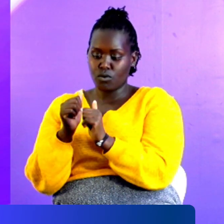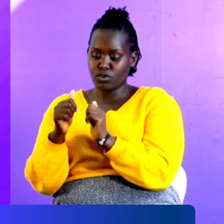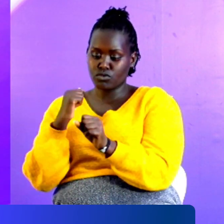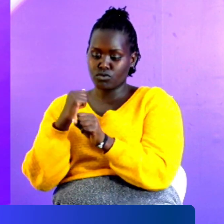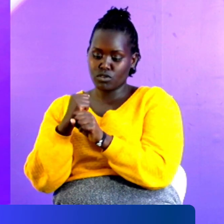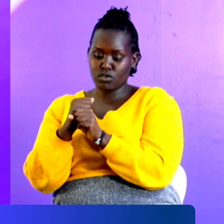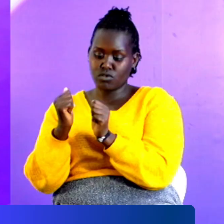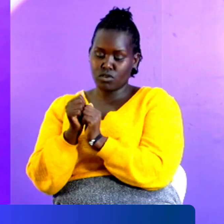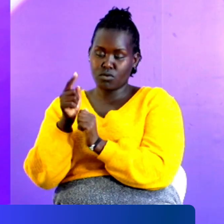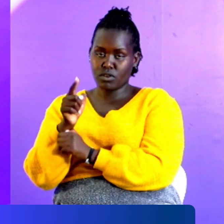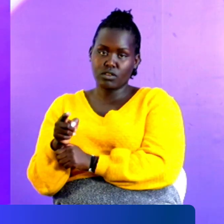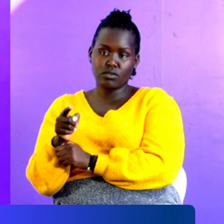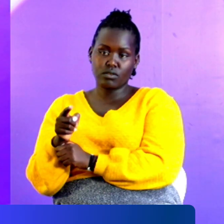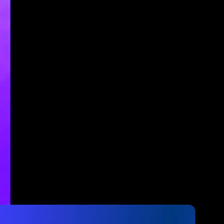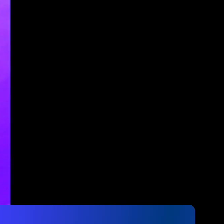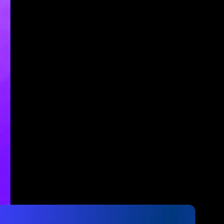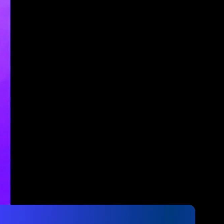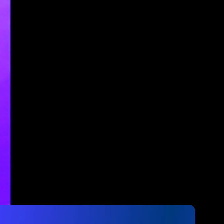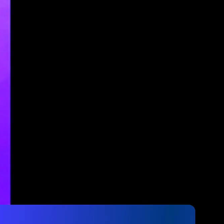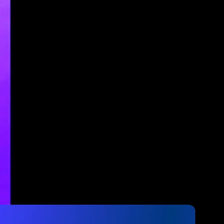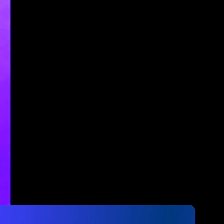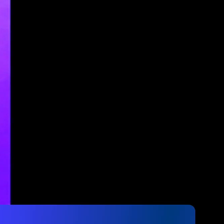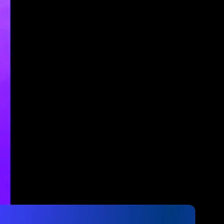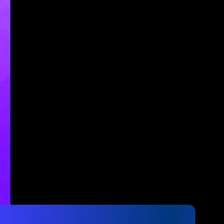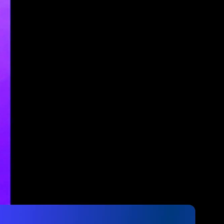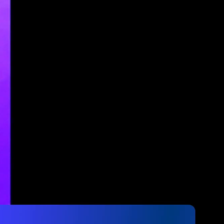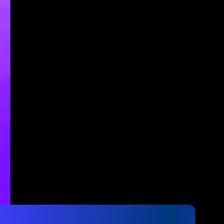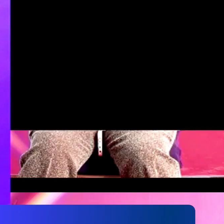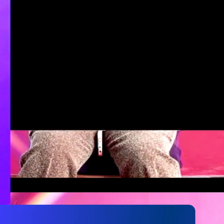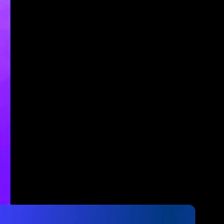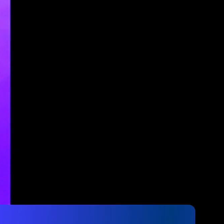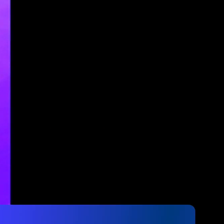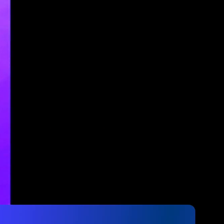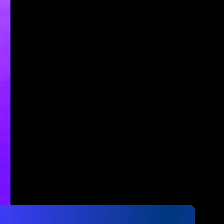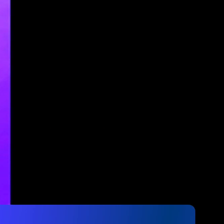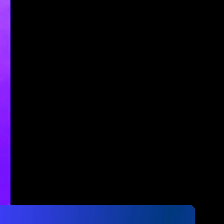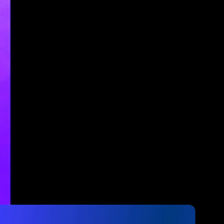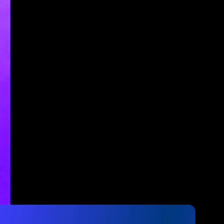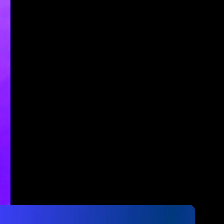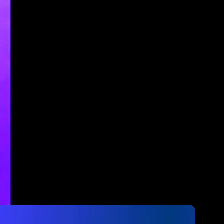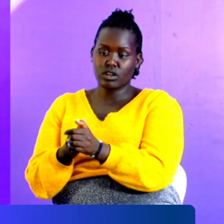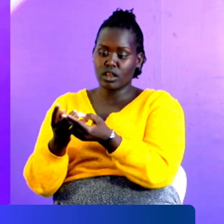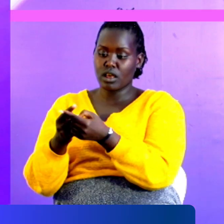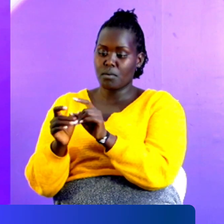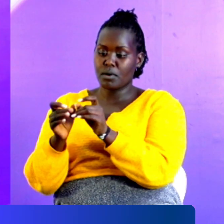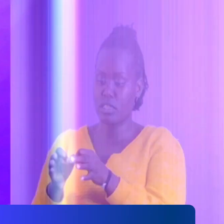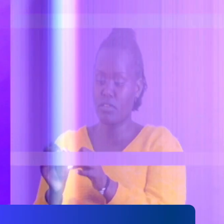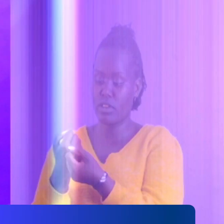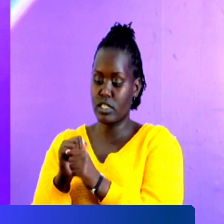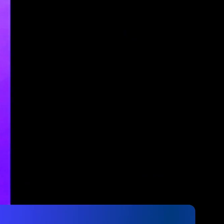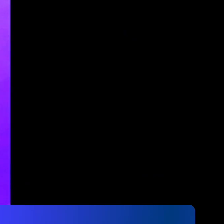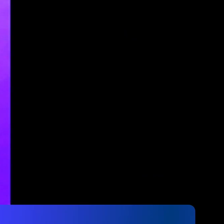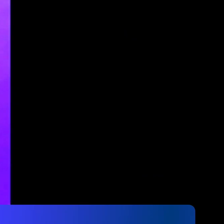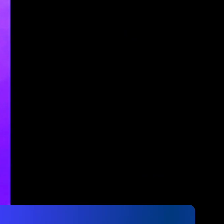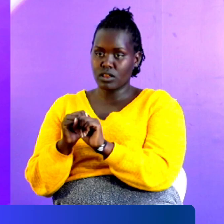you cannot Actually, lead that is anyone. your underbelly. That is how you manage to lead. Yeah. But if you're not able to keep these people intact,